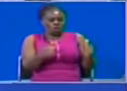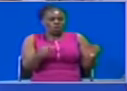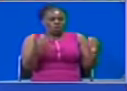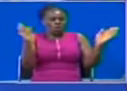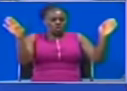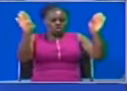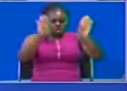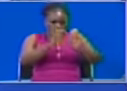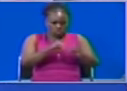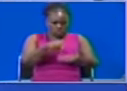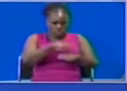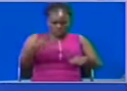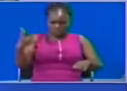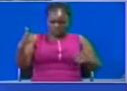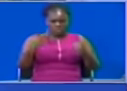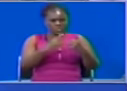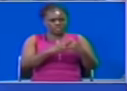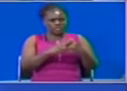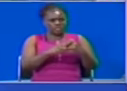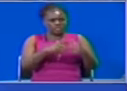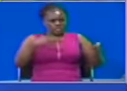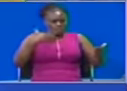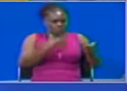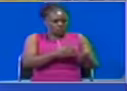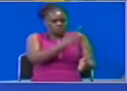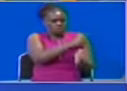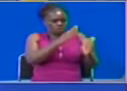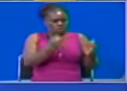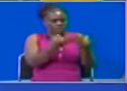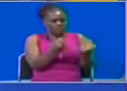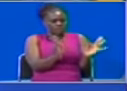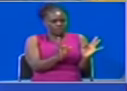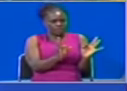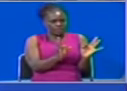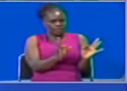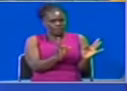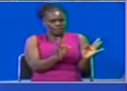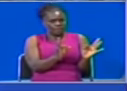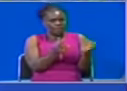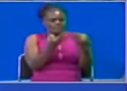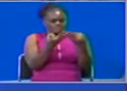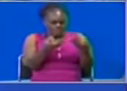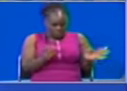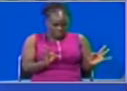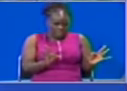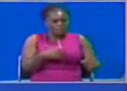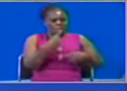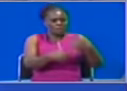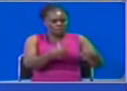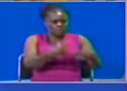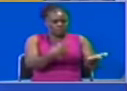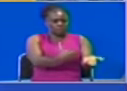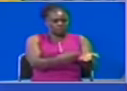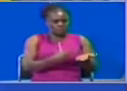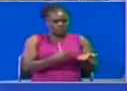next 48 hours, starting from midnight, mm-hmm. until our doctors are released. Those doctors need to be released so that these negotiations can take